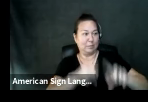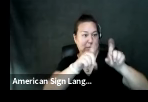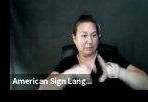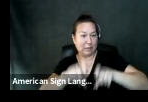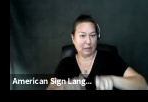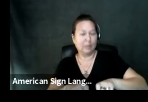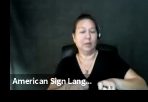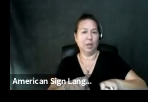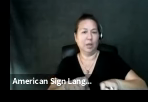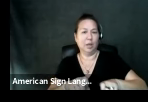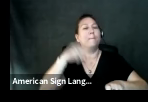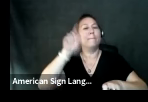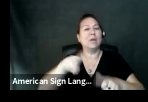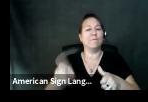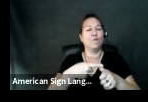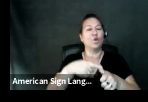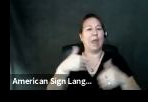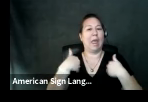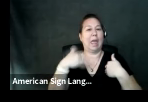any differences,